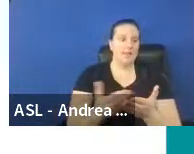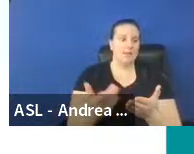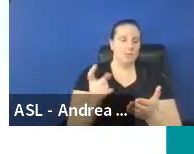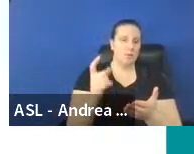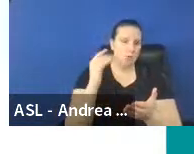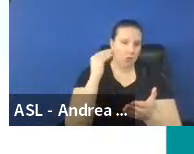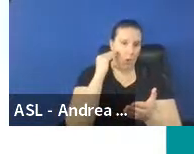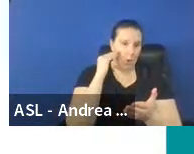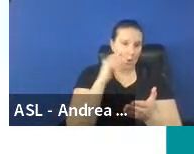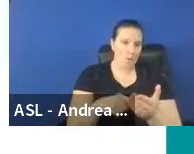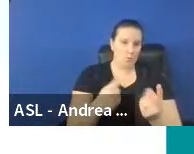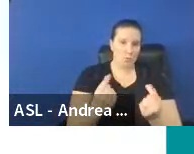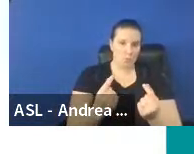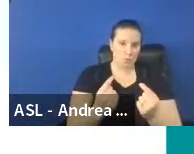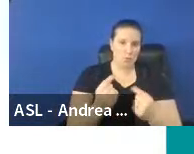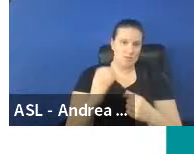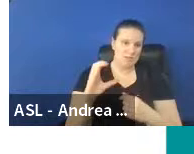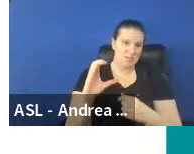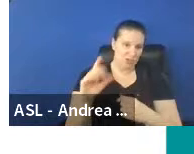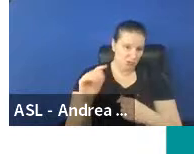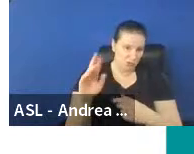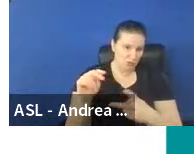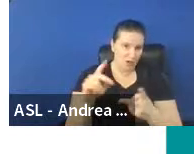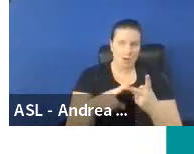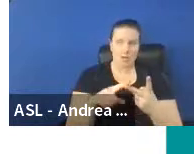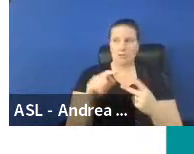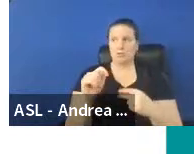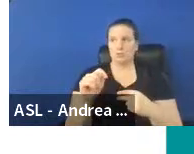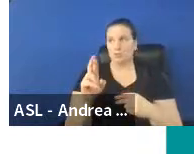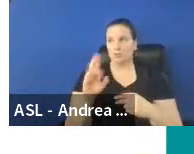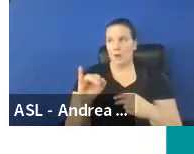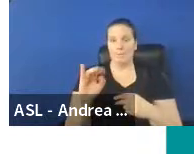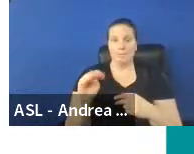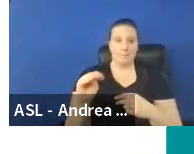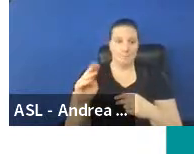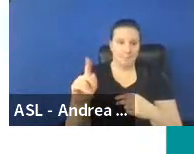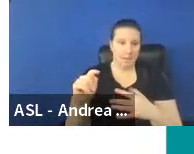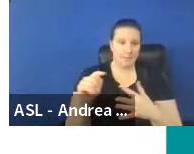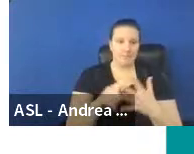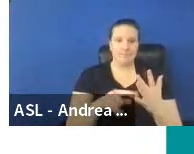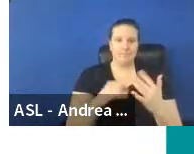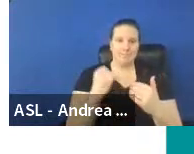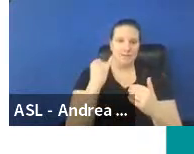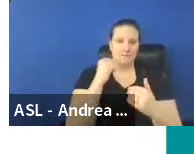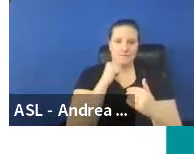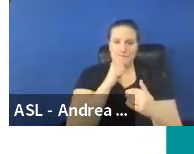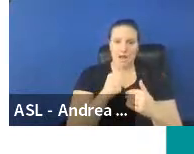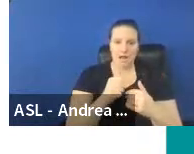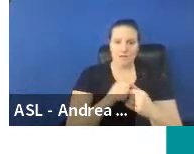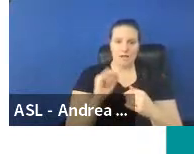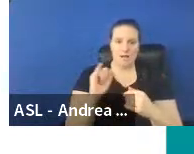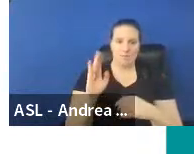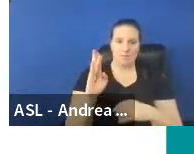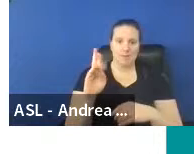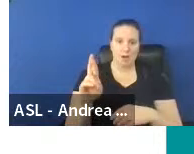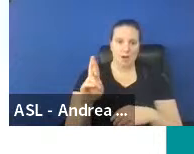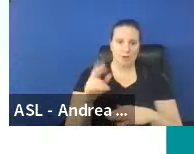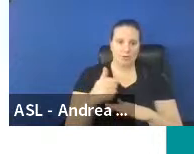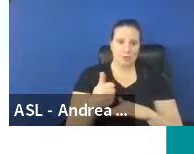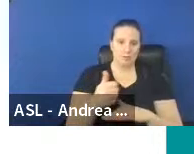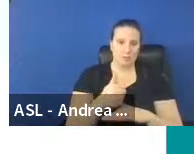do between CTRAN and TriMet. And if there wasn't an IBR